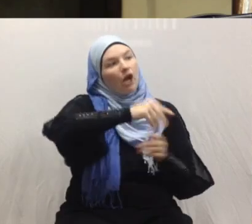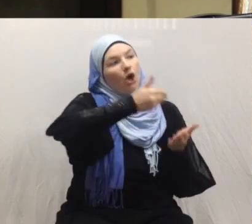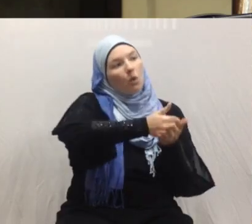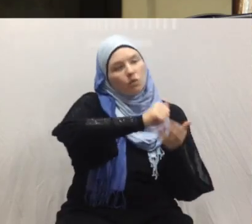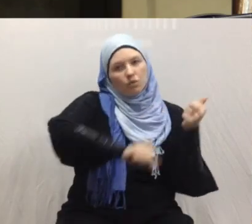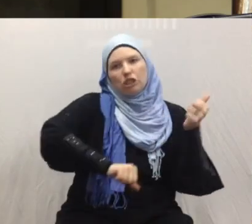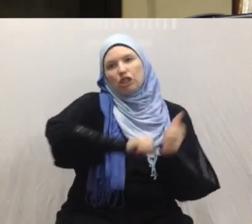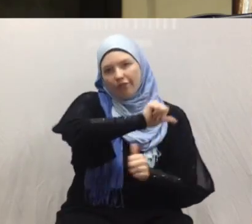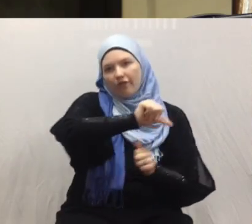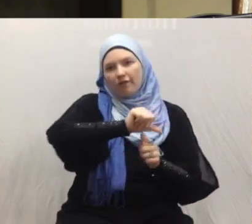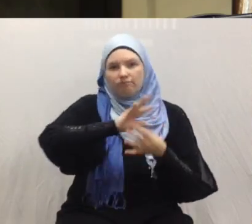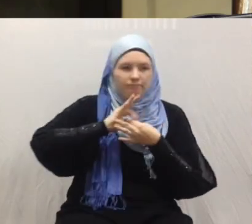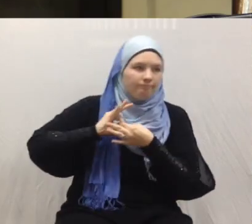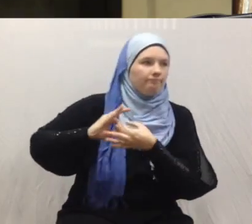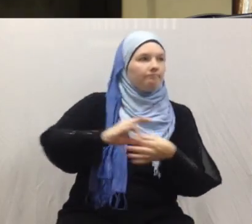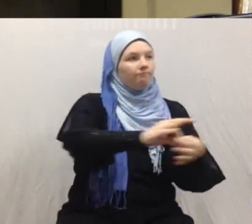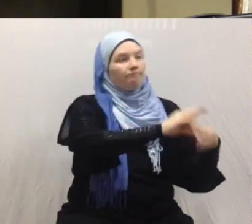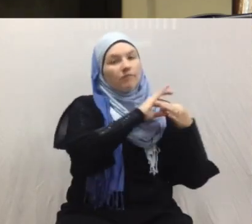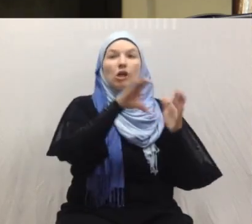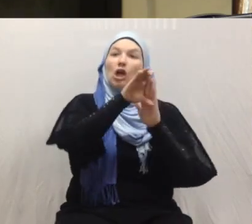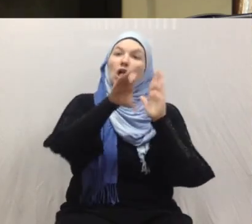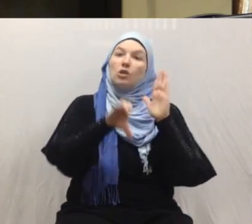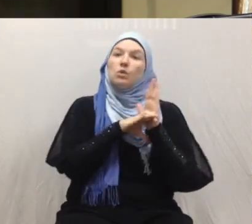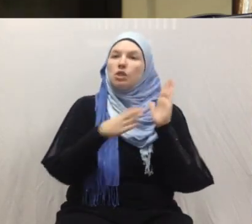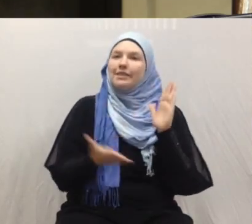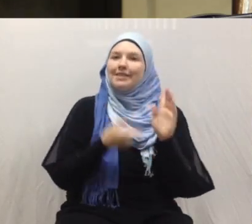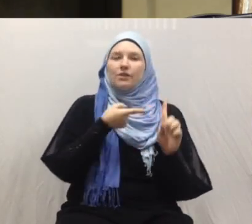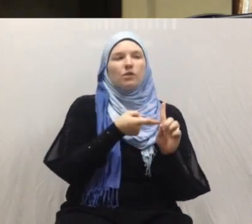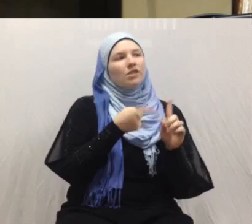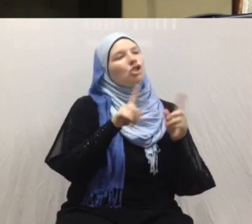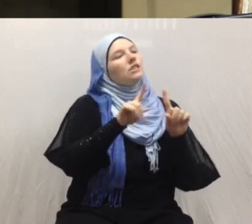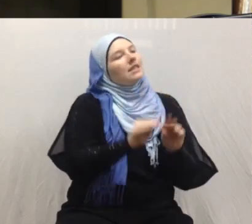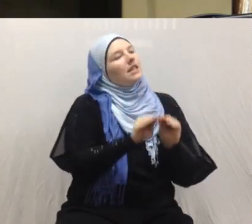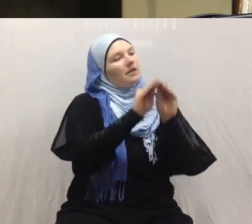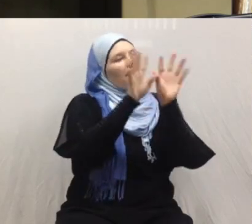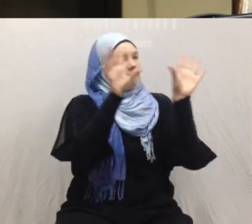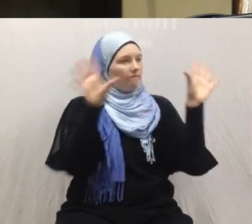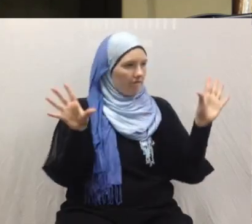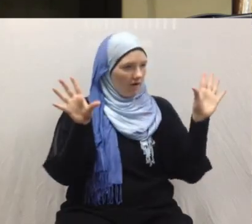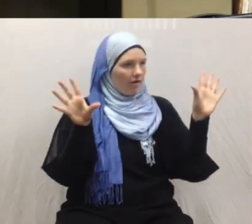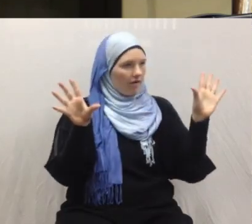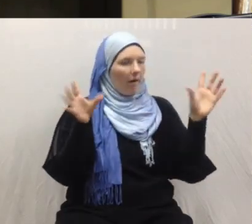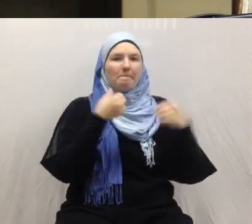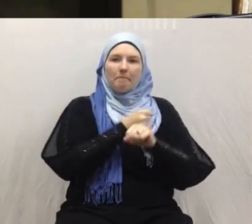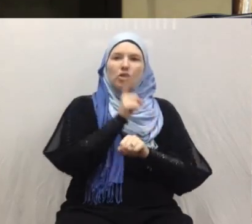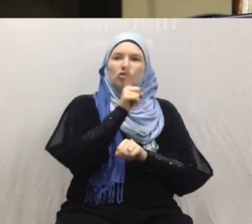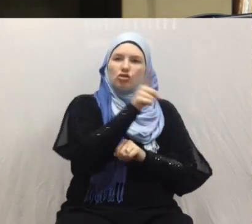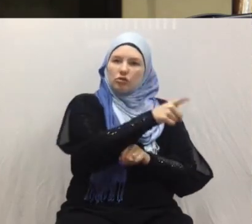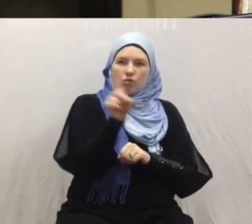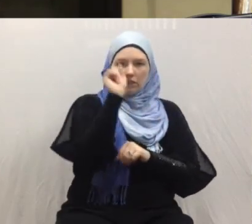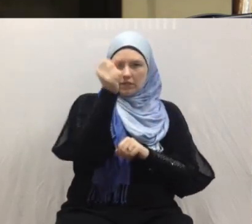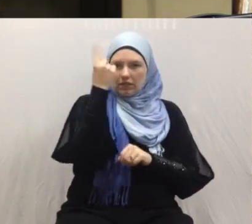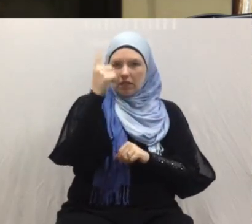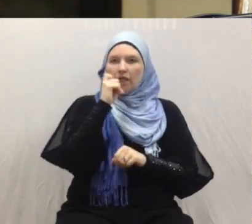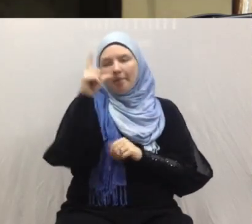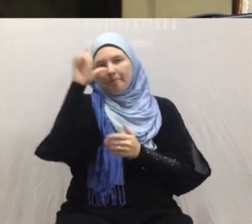else. The constitution here is clarifying this issue and how it works for the disbelievers